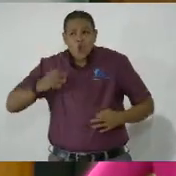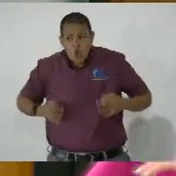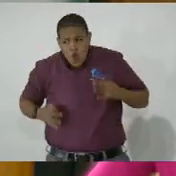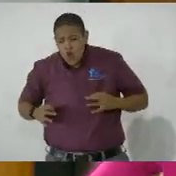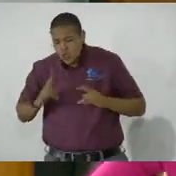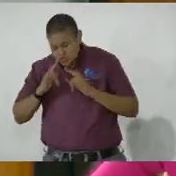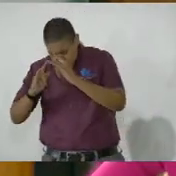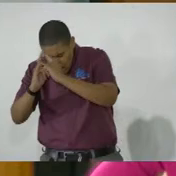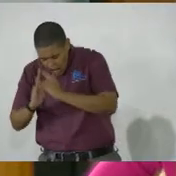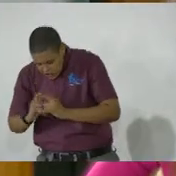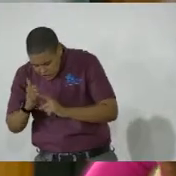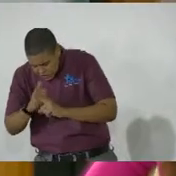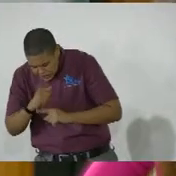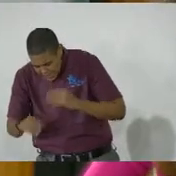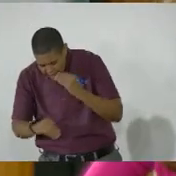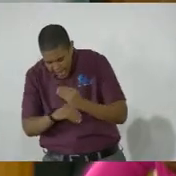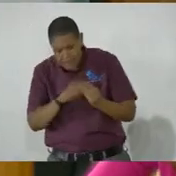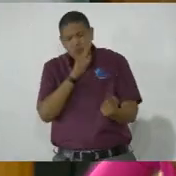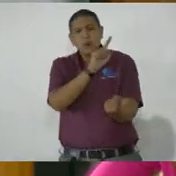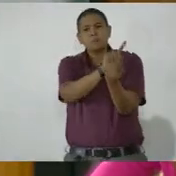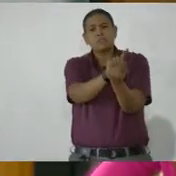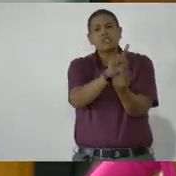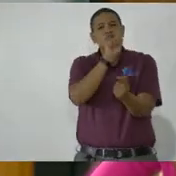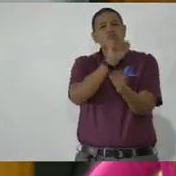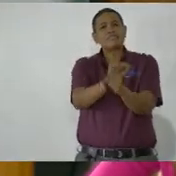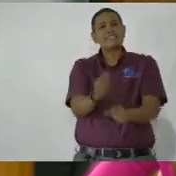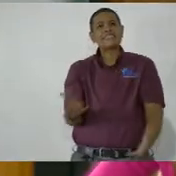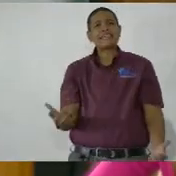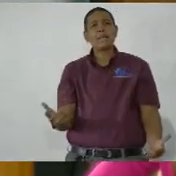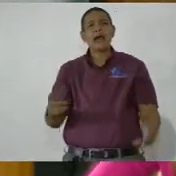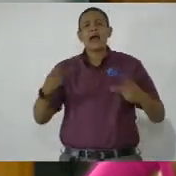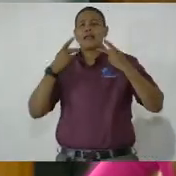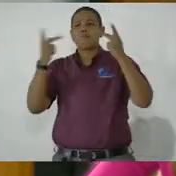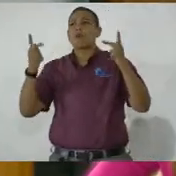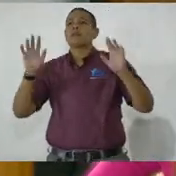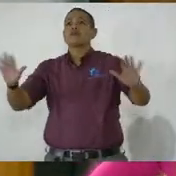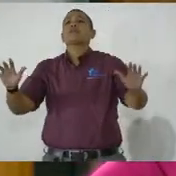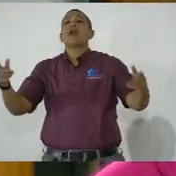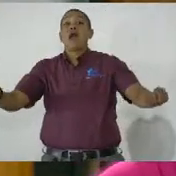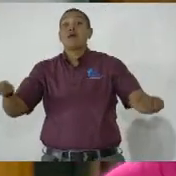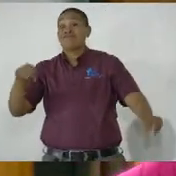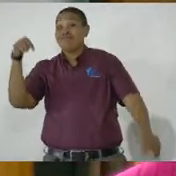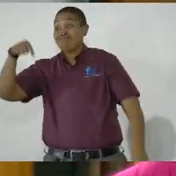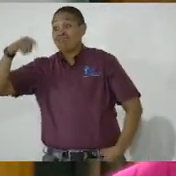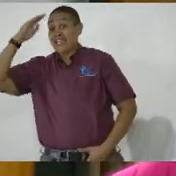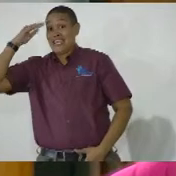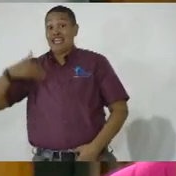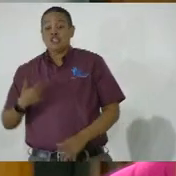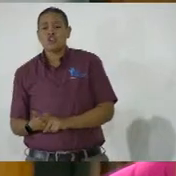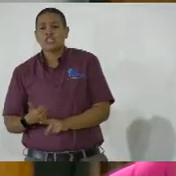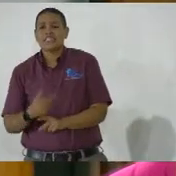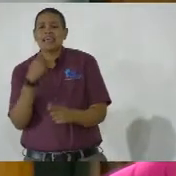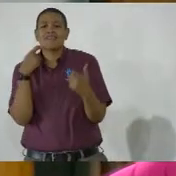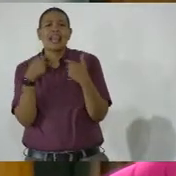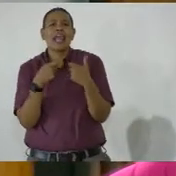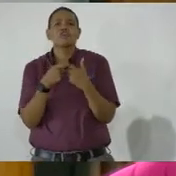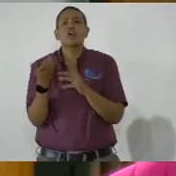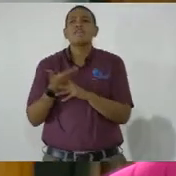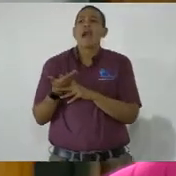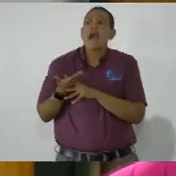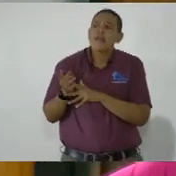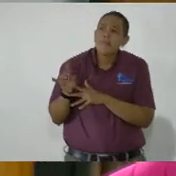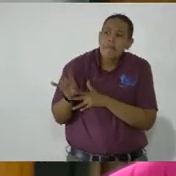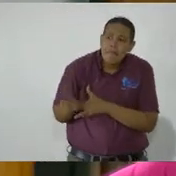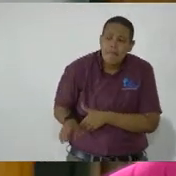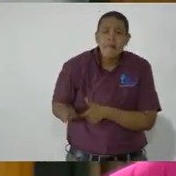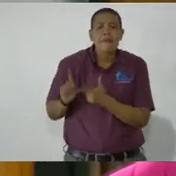adjust operations to meet the demands of the public. This saw the introduction of electronic filing at the Court of